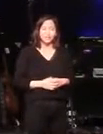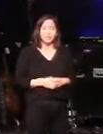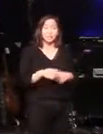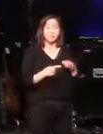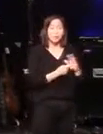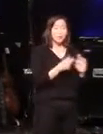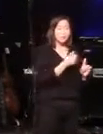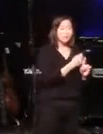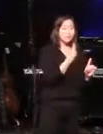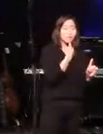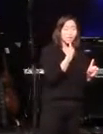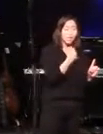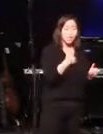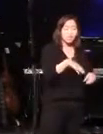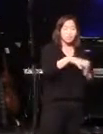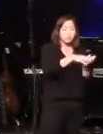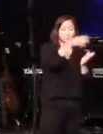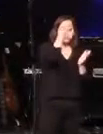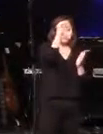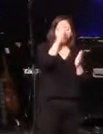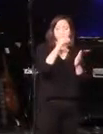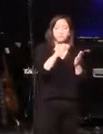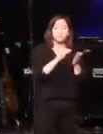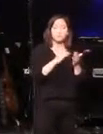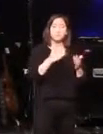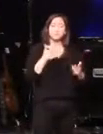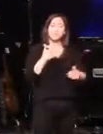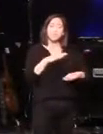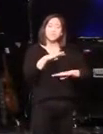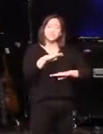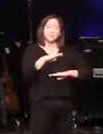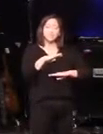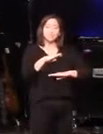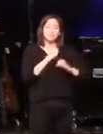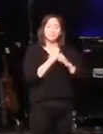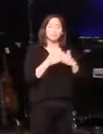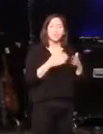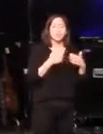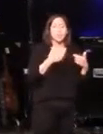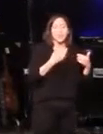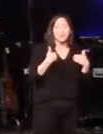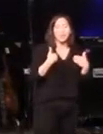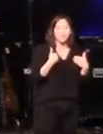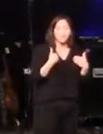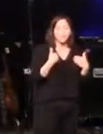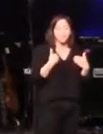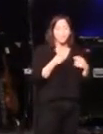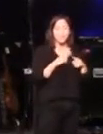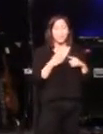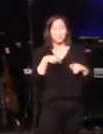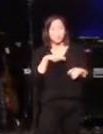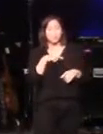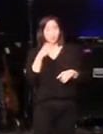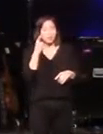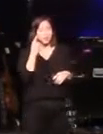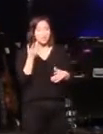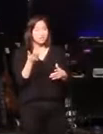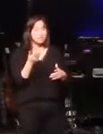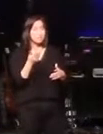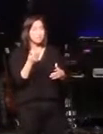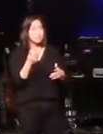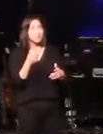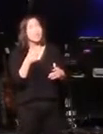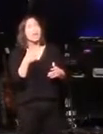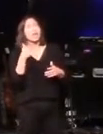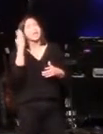content. And one of the things that we have is we still live by this rule that is, I will be happy when.